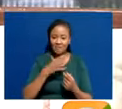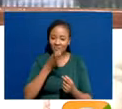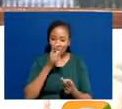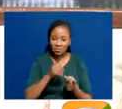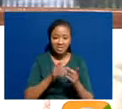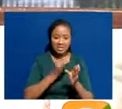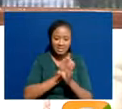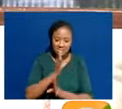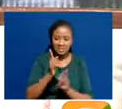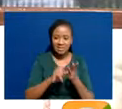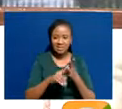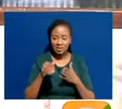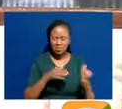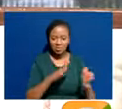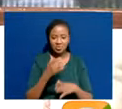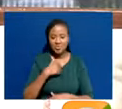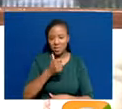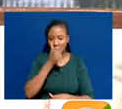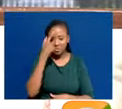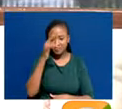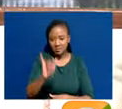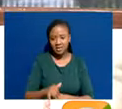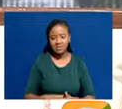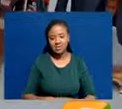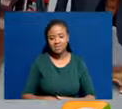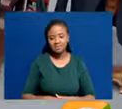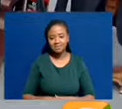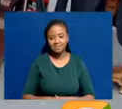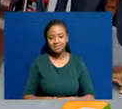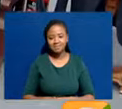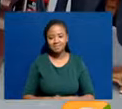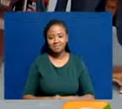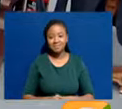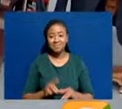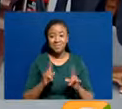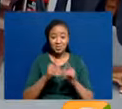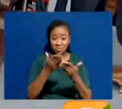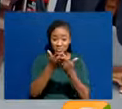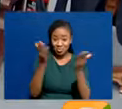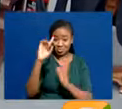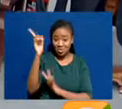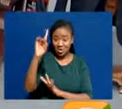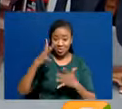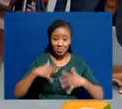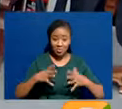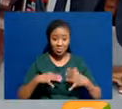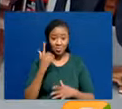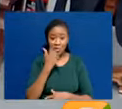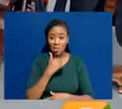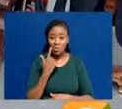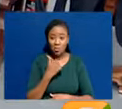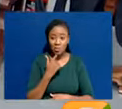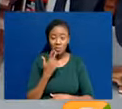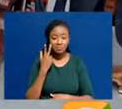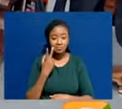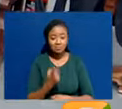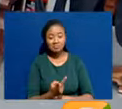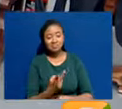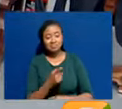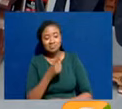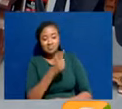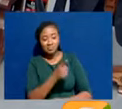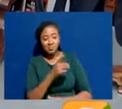opportunities. So I wish for that, and I hope I get it. And to the Nairobians who look at you